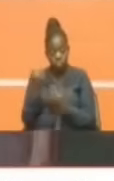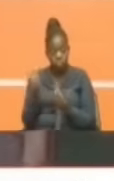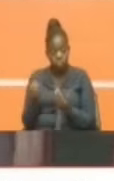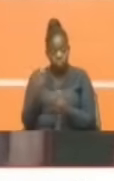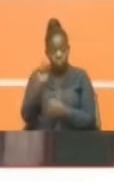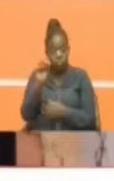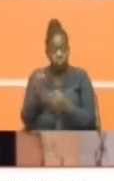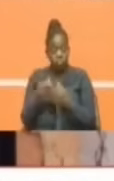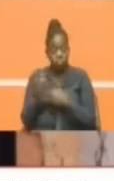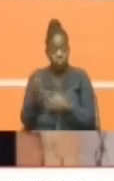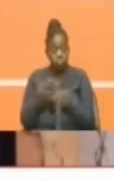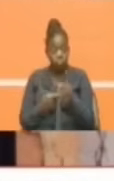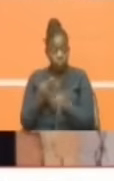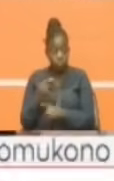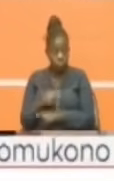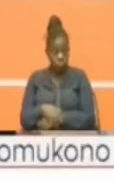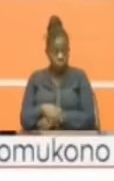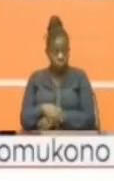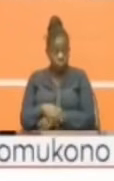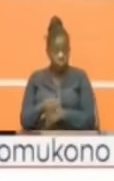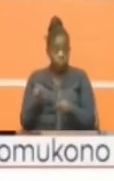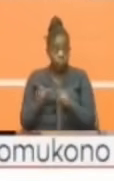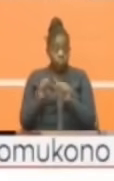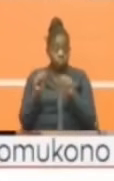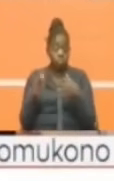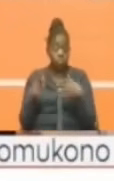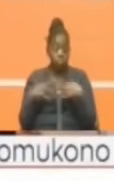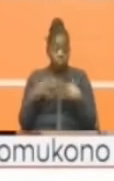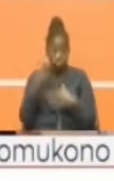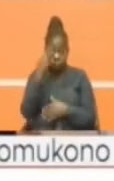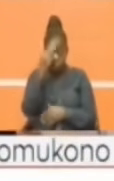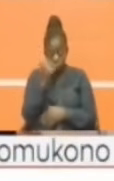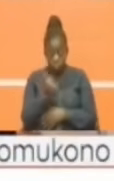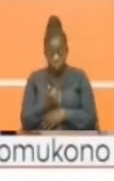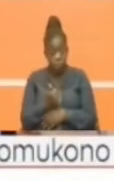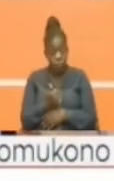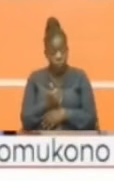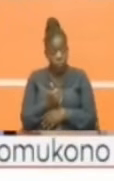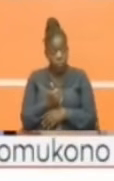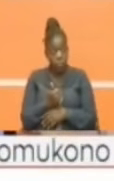8 omwezi ogujja era yali alina okugukkiriza olw'ensonga